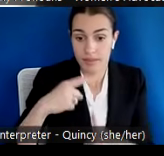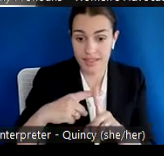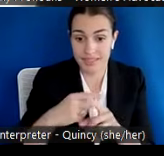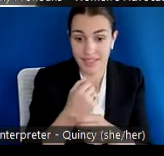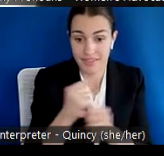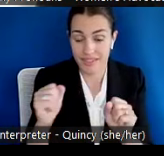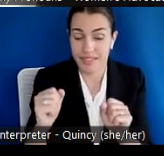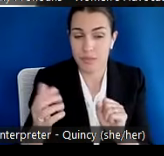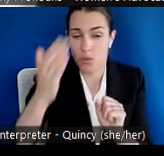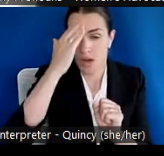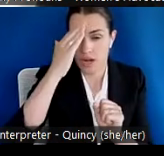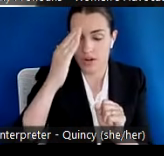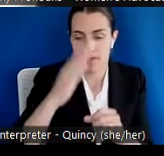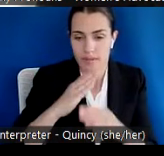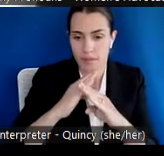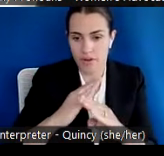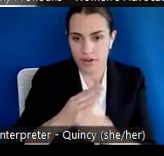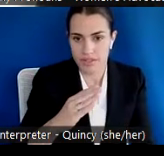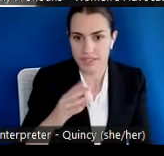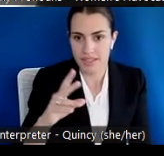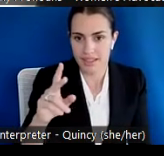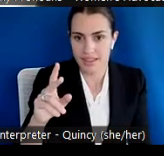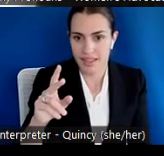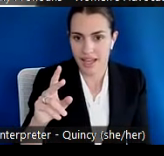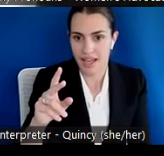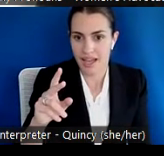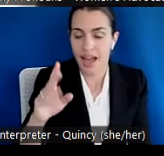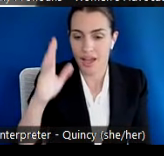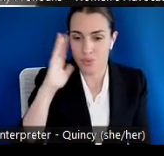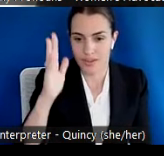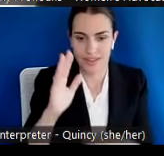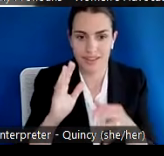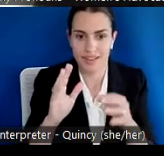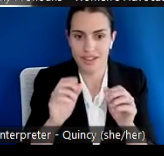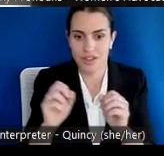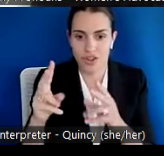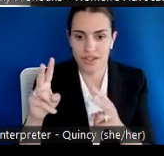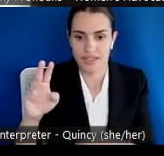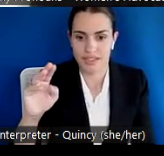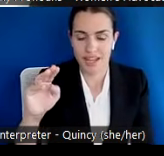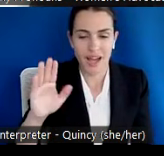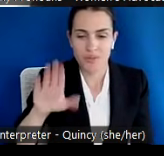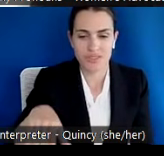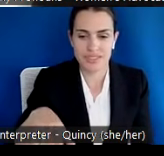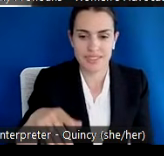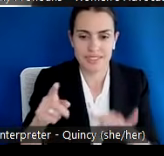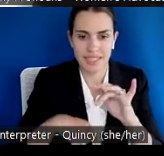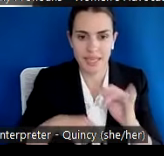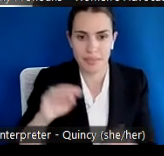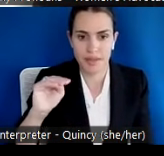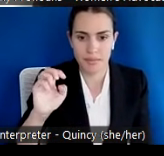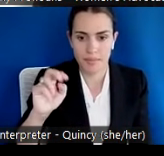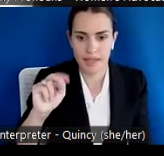barriers that many people face in accessing services. I'm actually going to ignore the men's key. We're just running low on time, and I'll make sure we have time for the